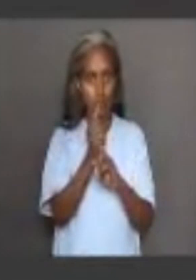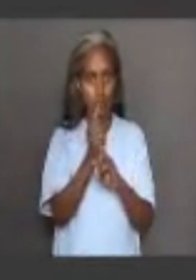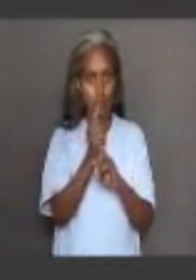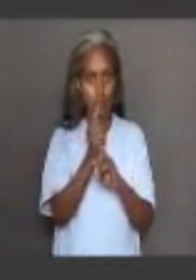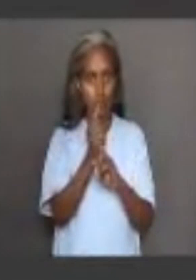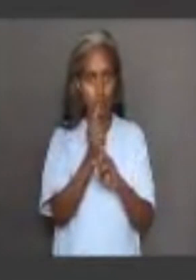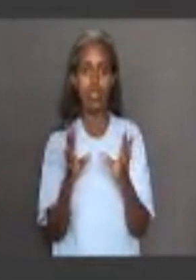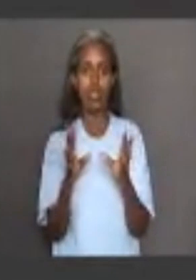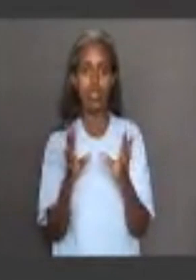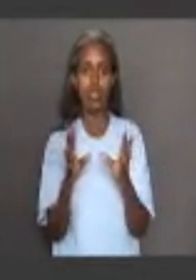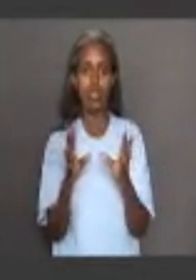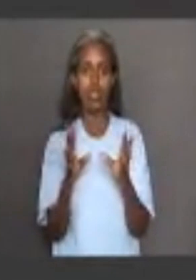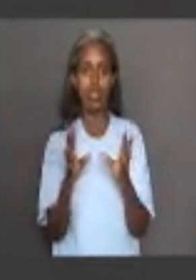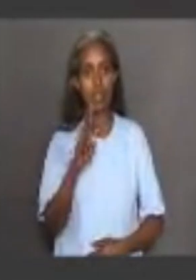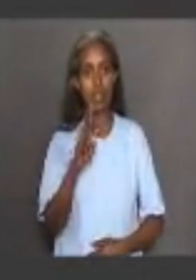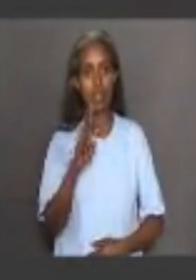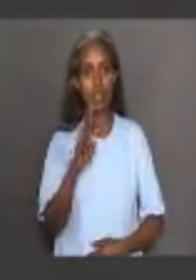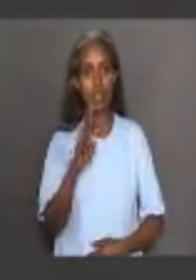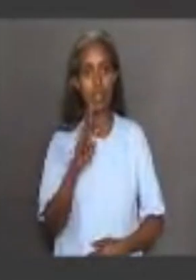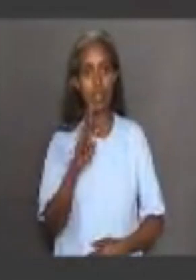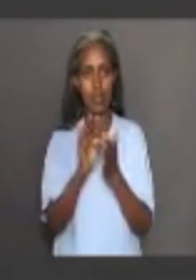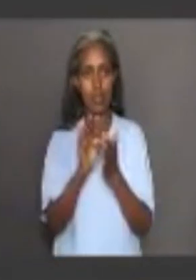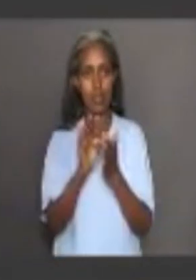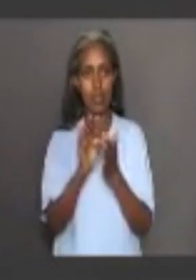of rational numbers.